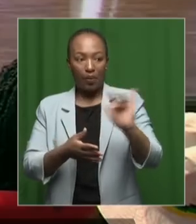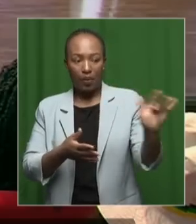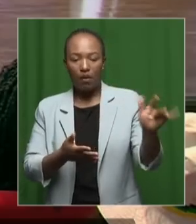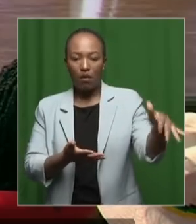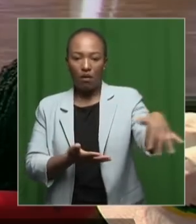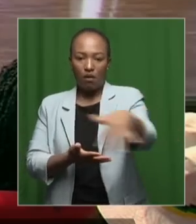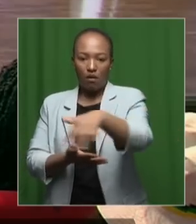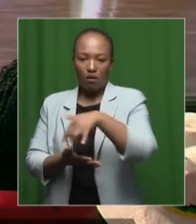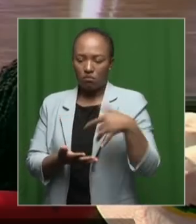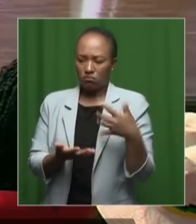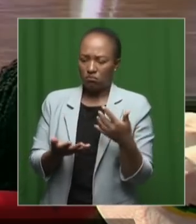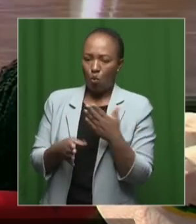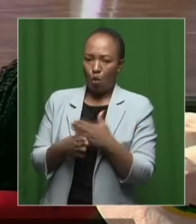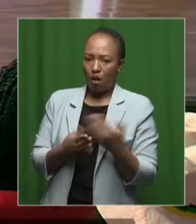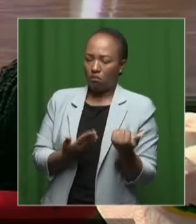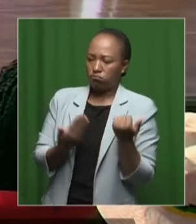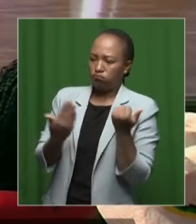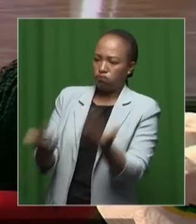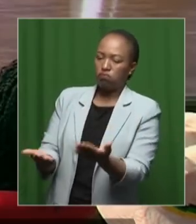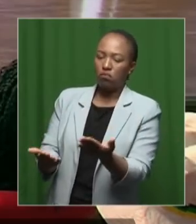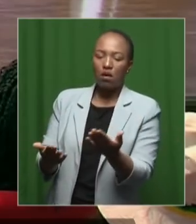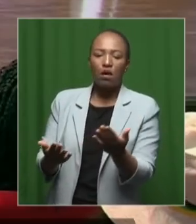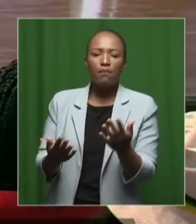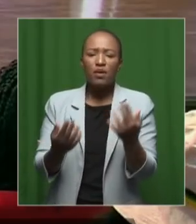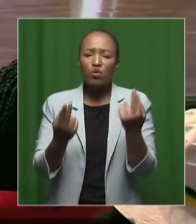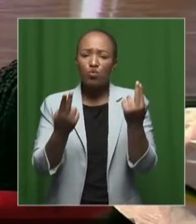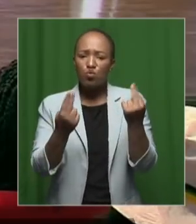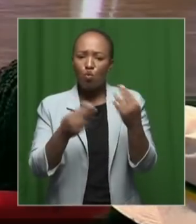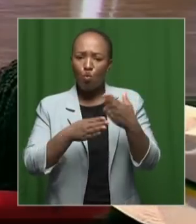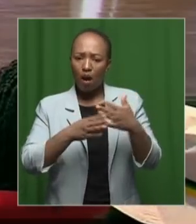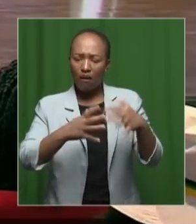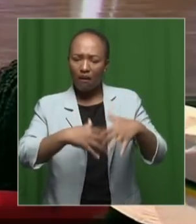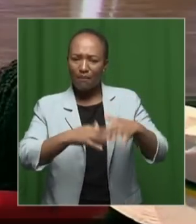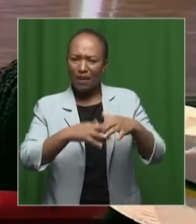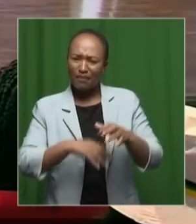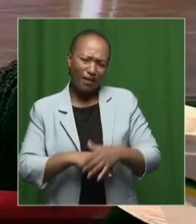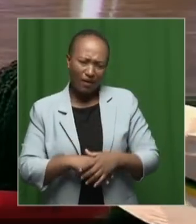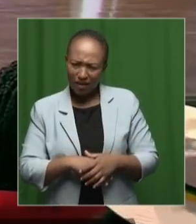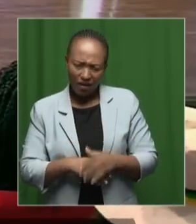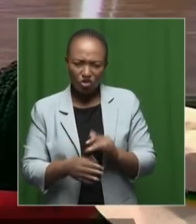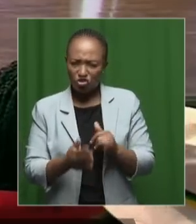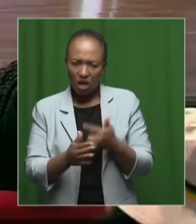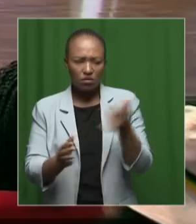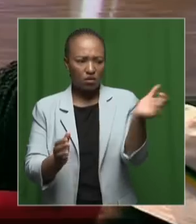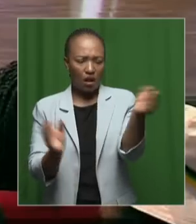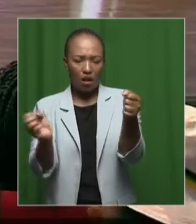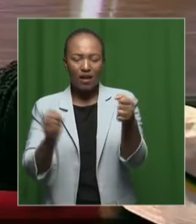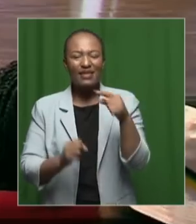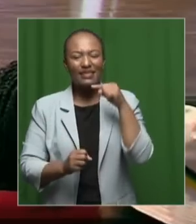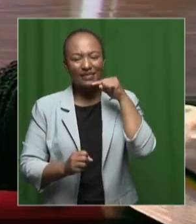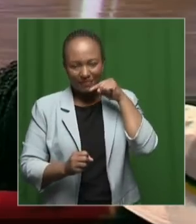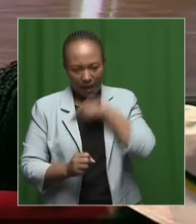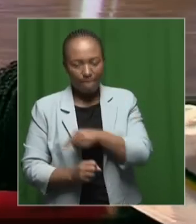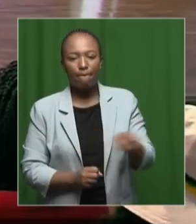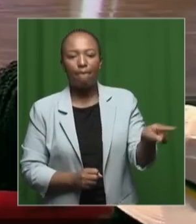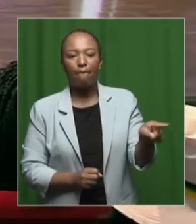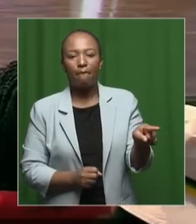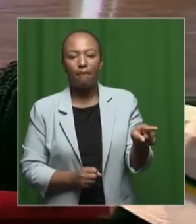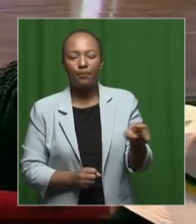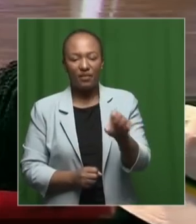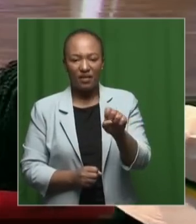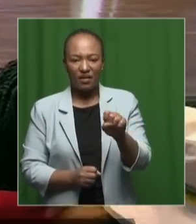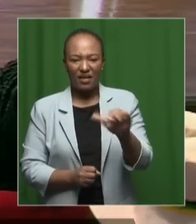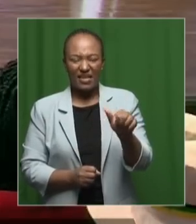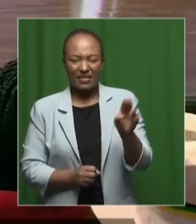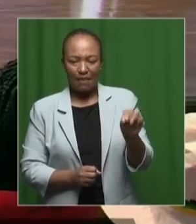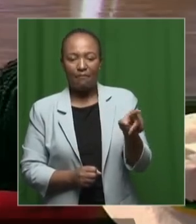Nasispani. So there's no new jobs that have been created. It's just a filling of vacancies. So it's just a scam. Moving forward, the issue